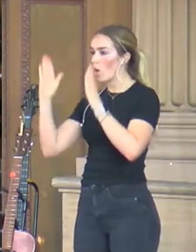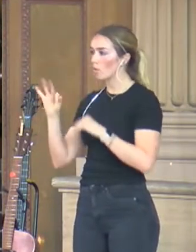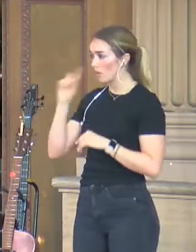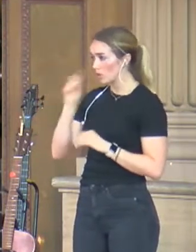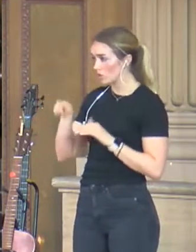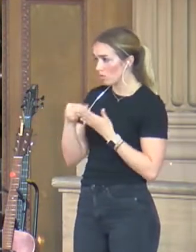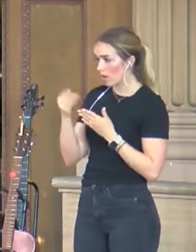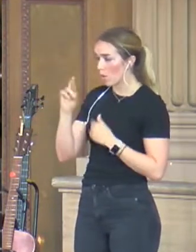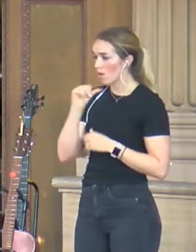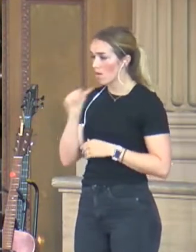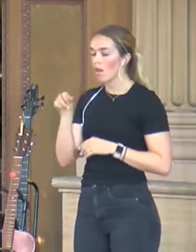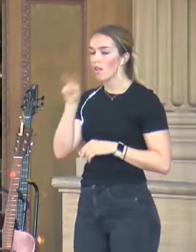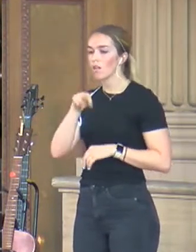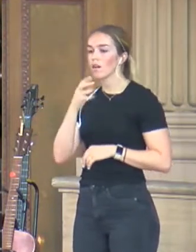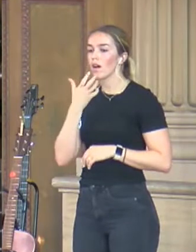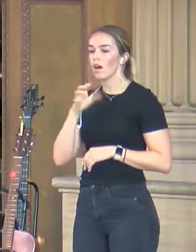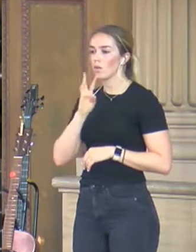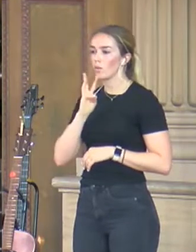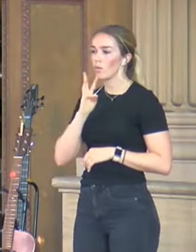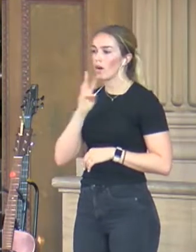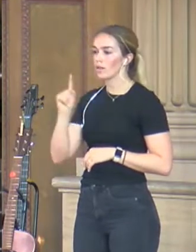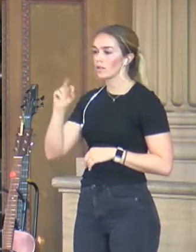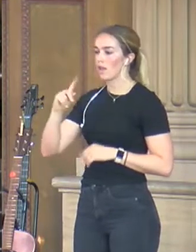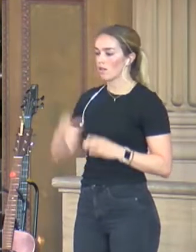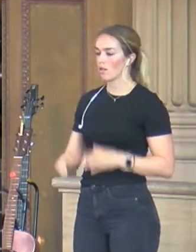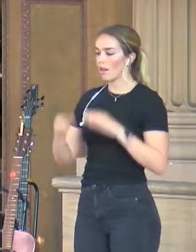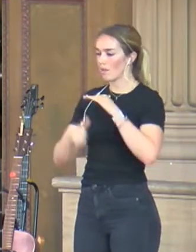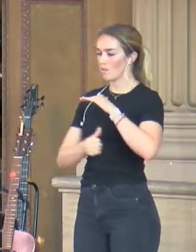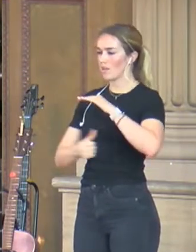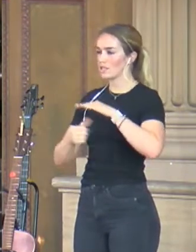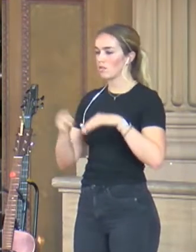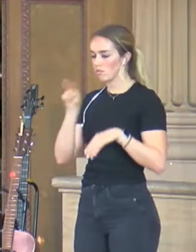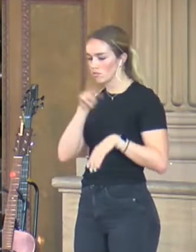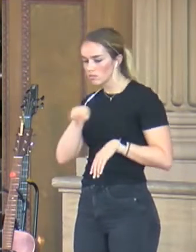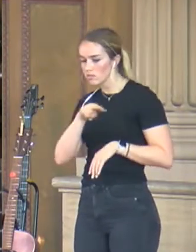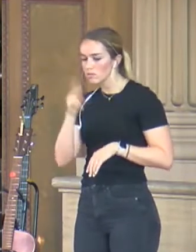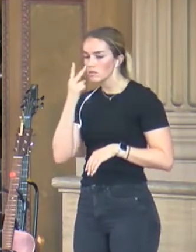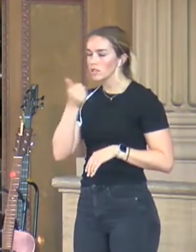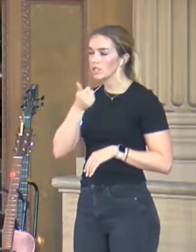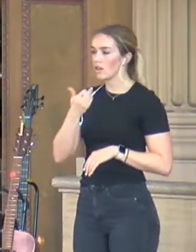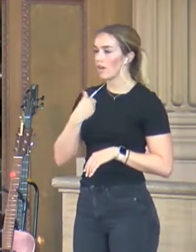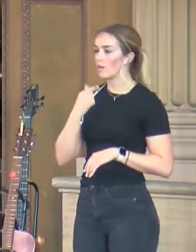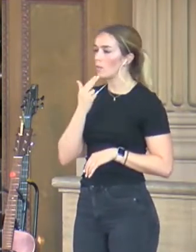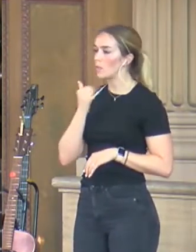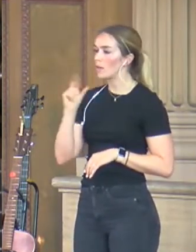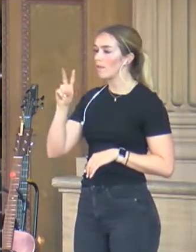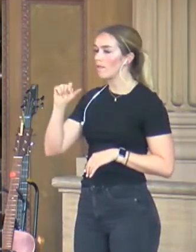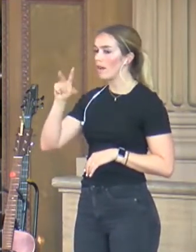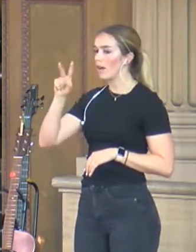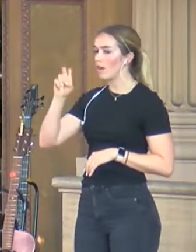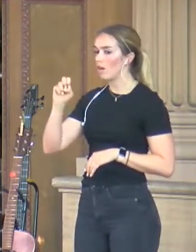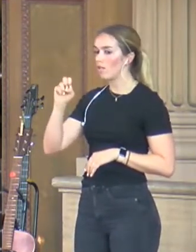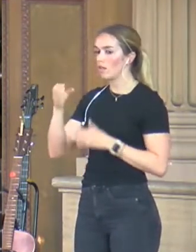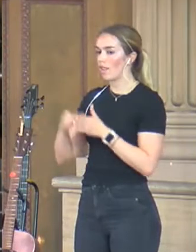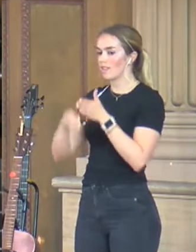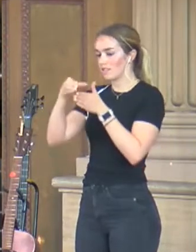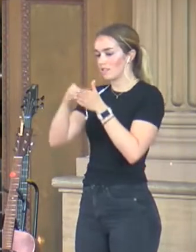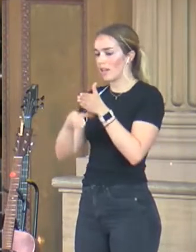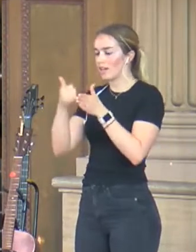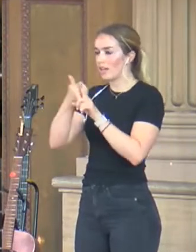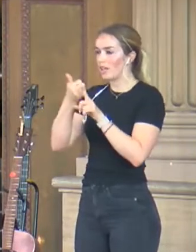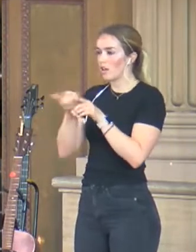buy the house was we would go and look at the hot water tank in the basement. And we would look to see if the little valve that's on the side of that tank had